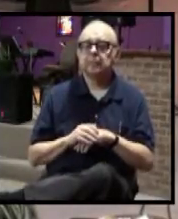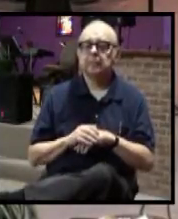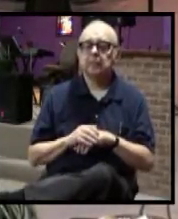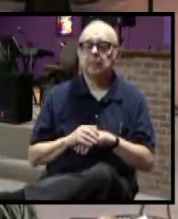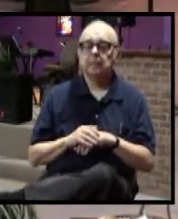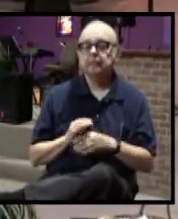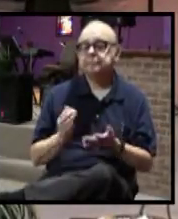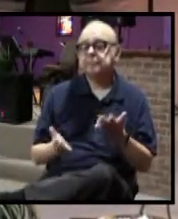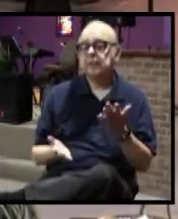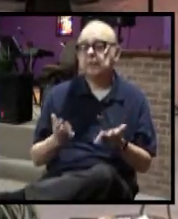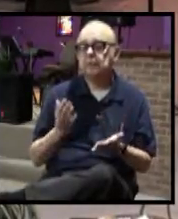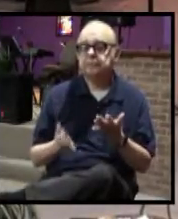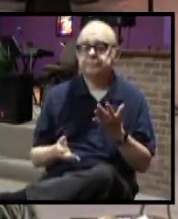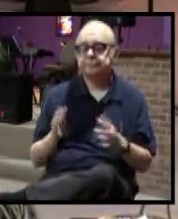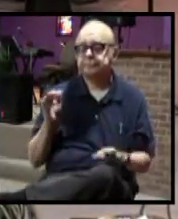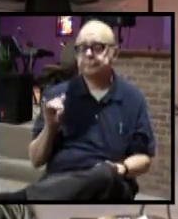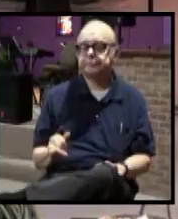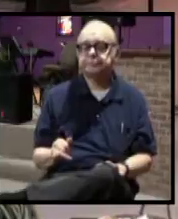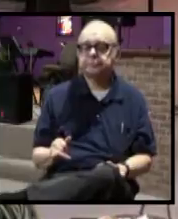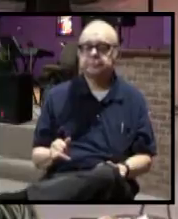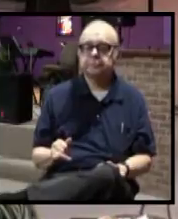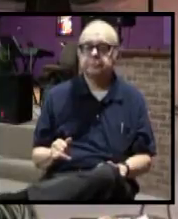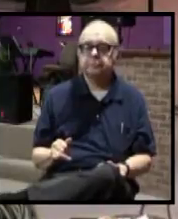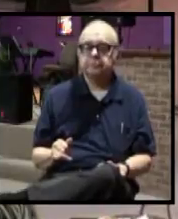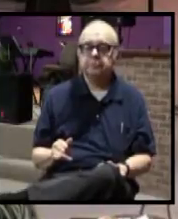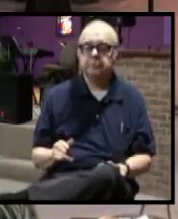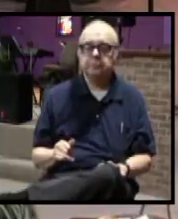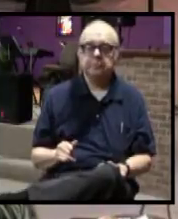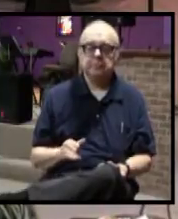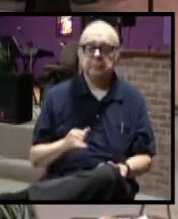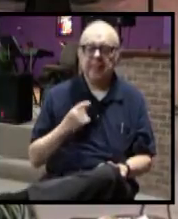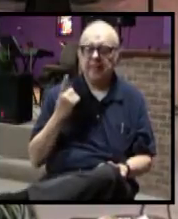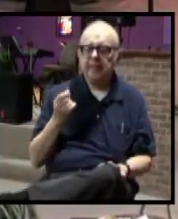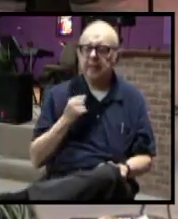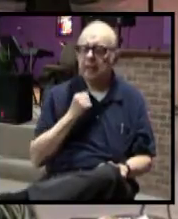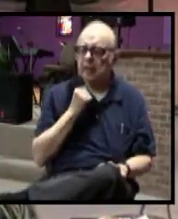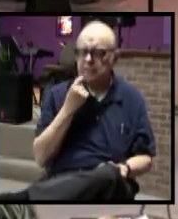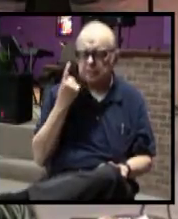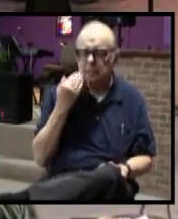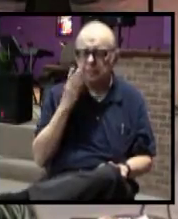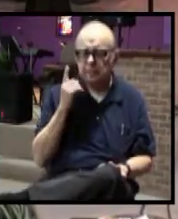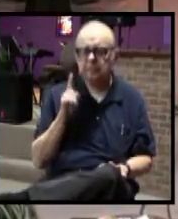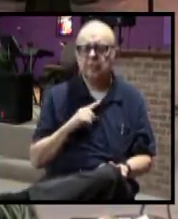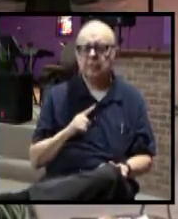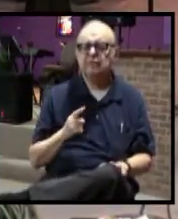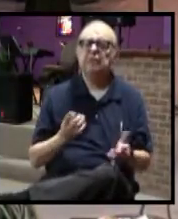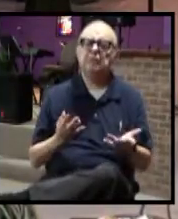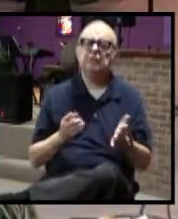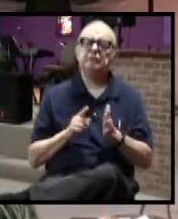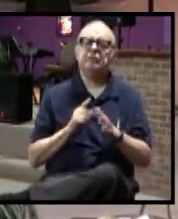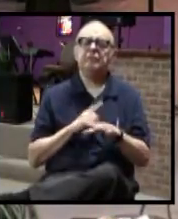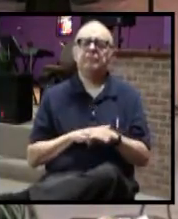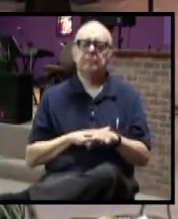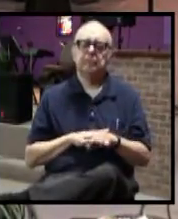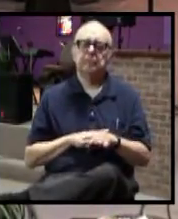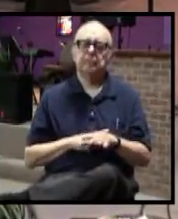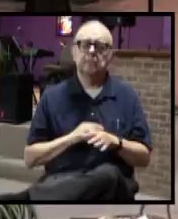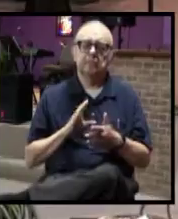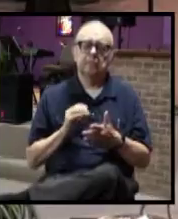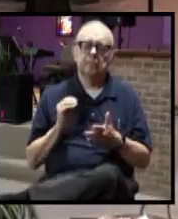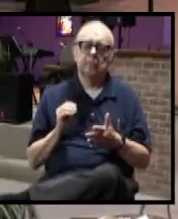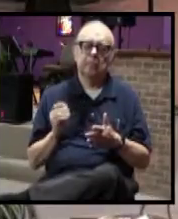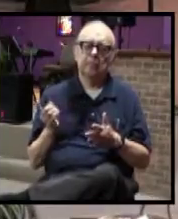there that probably was still hesitating and saying, I'm not so sure about this. Let's wait for a while.